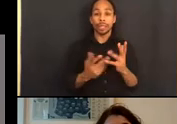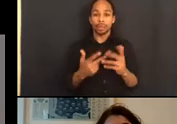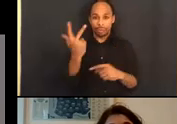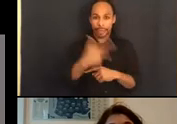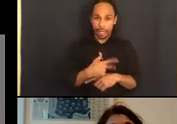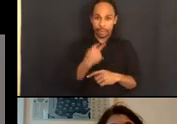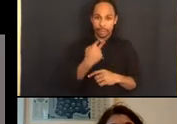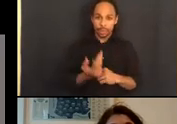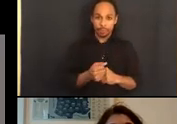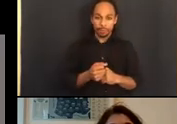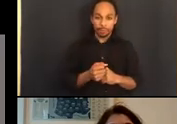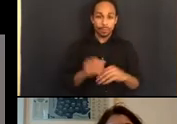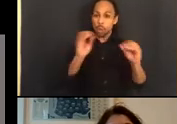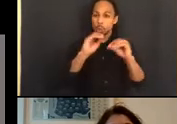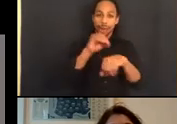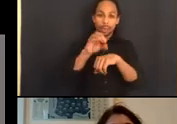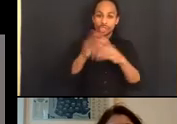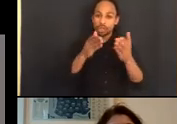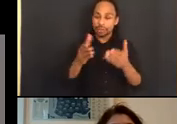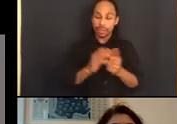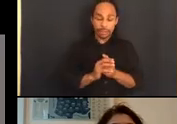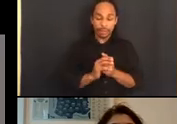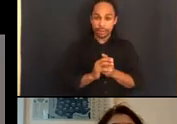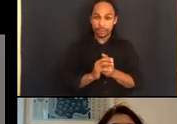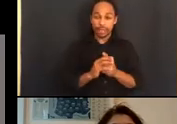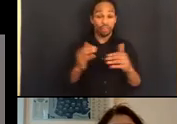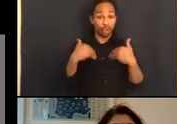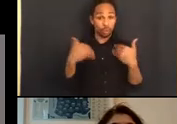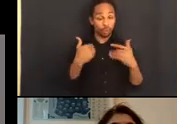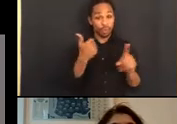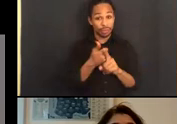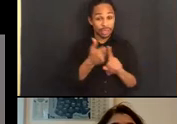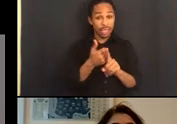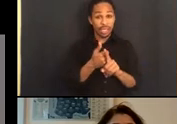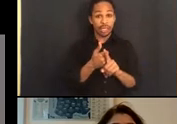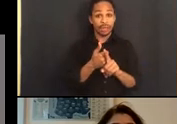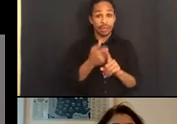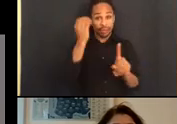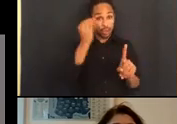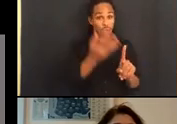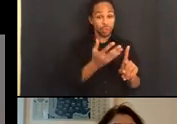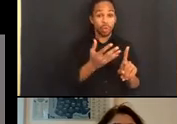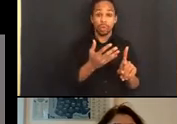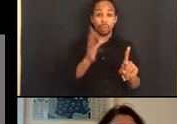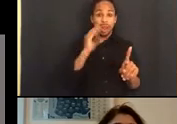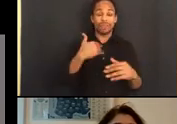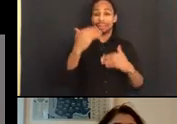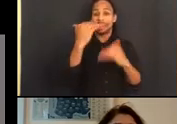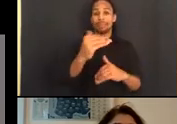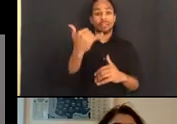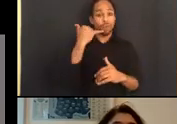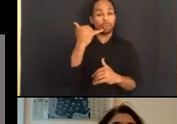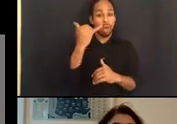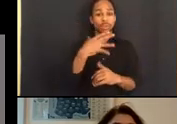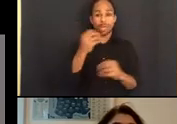to be provided with counseling services, and the youth were told that they were going to have limited phone calls and opportunities